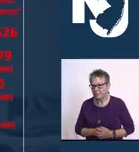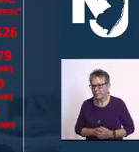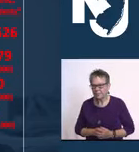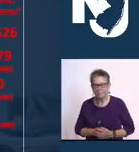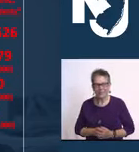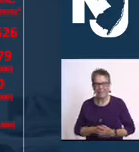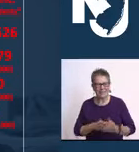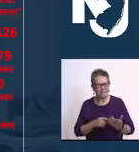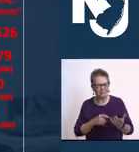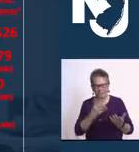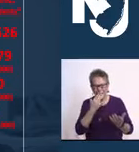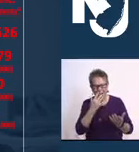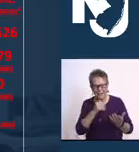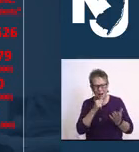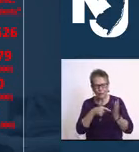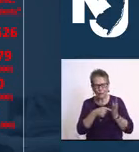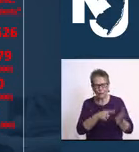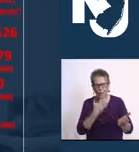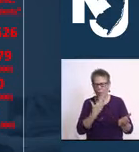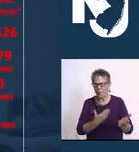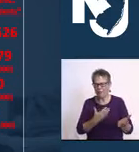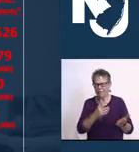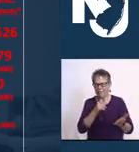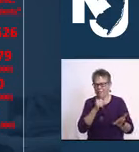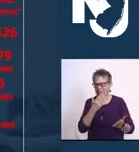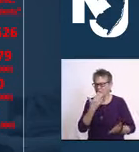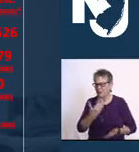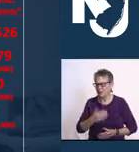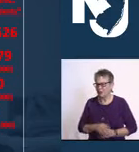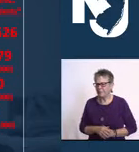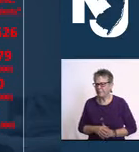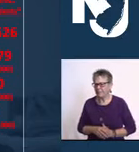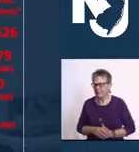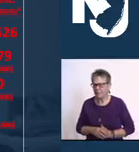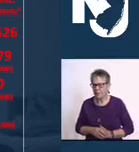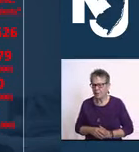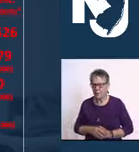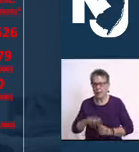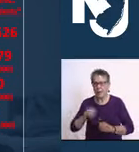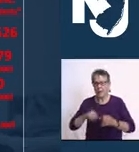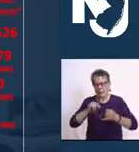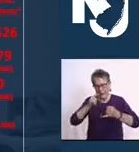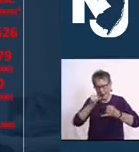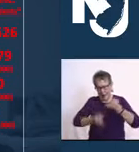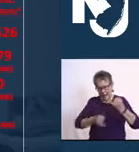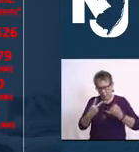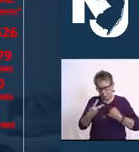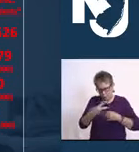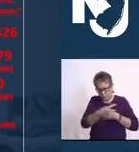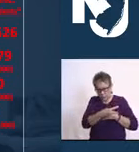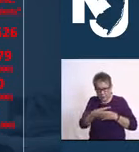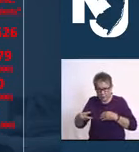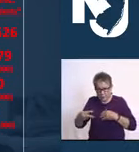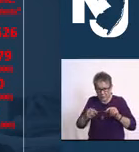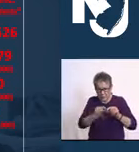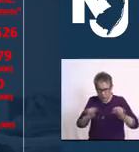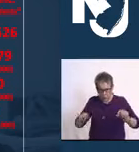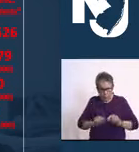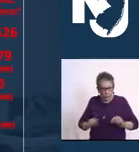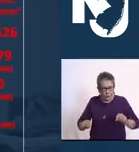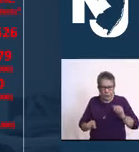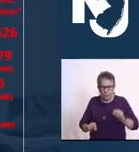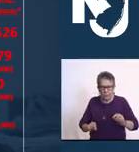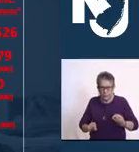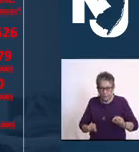deaths. The bottom 2, by the way, are confirmed. The right one is empty because, the bottom line rather is confirmed. The right one is empty because they're not able yet